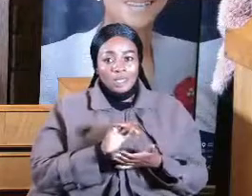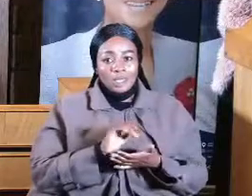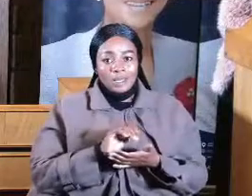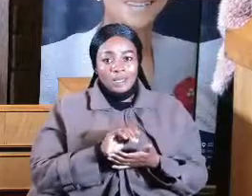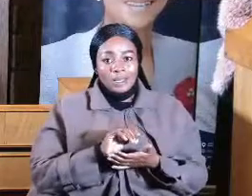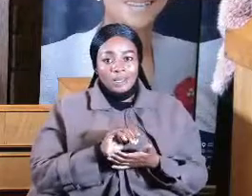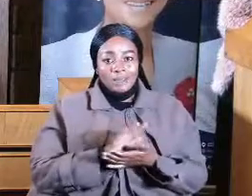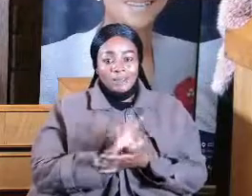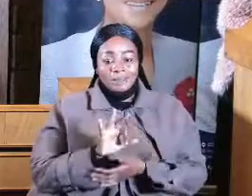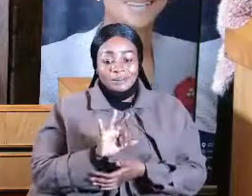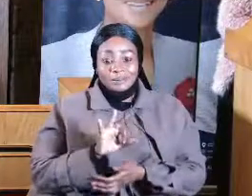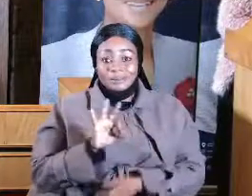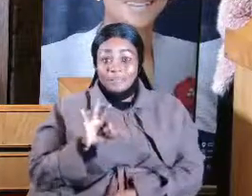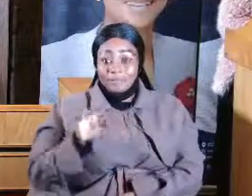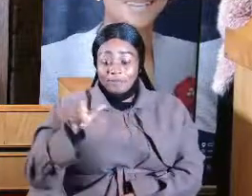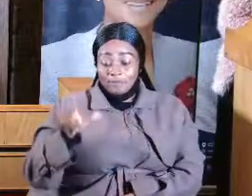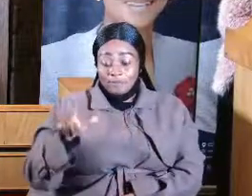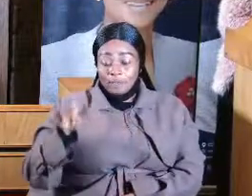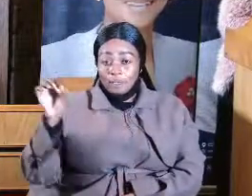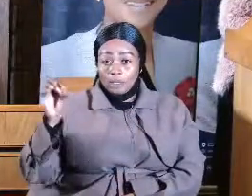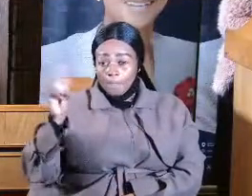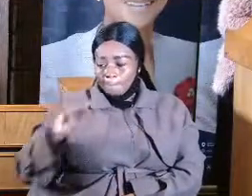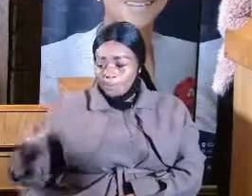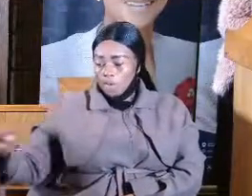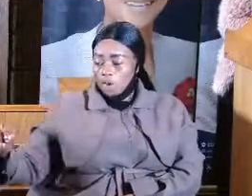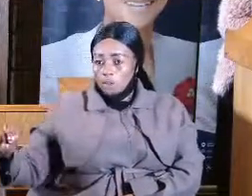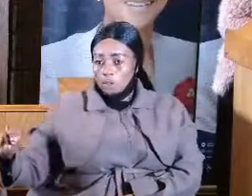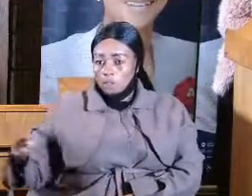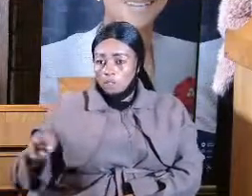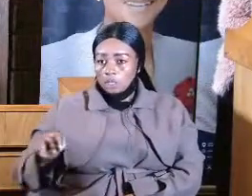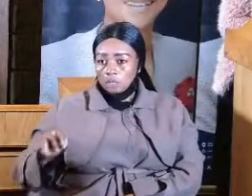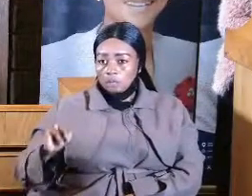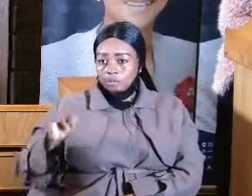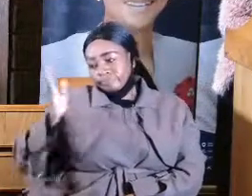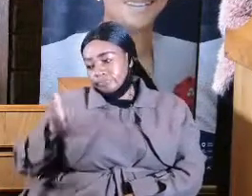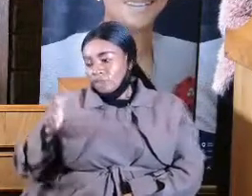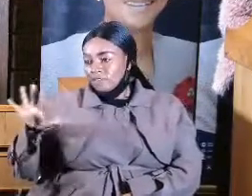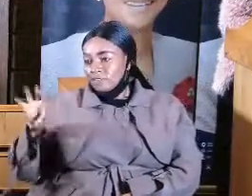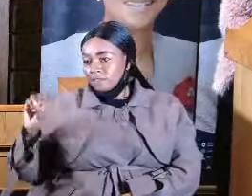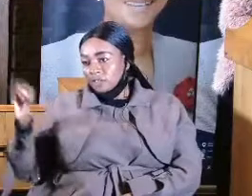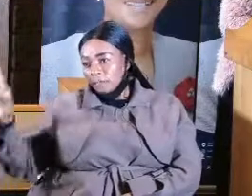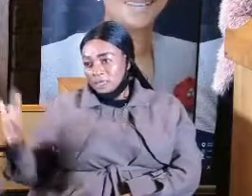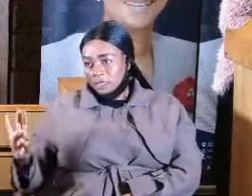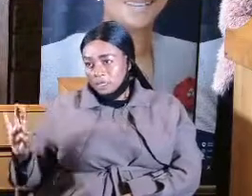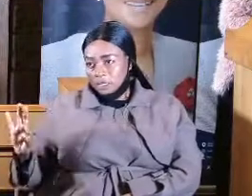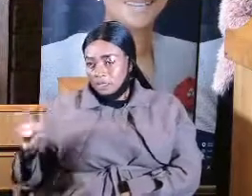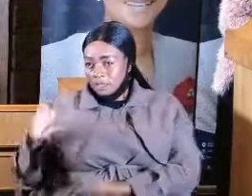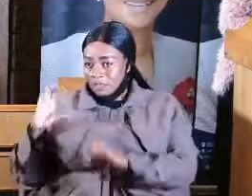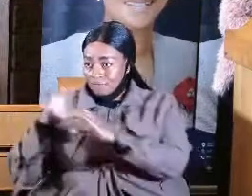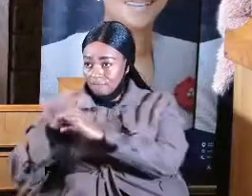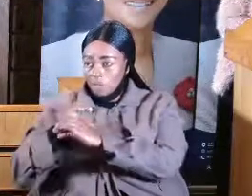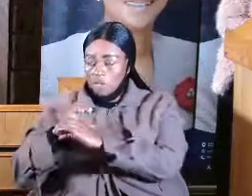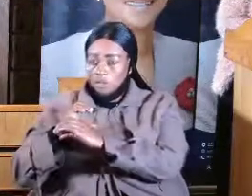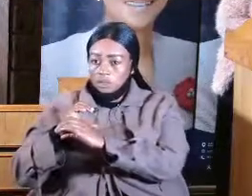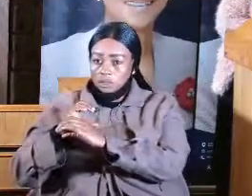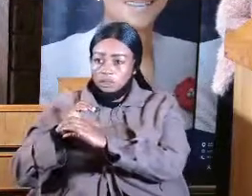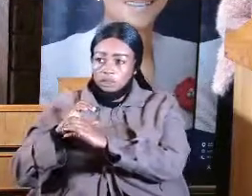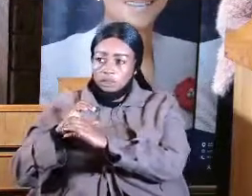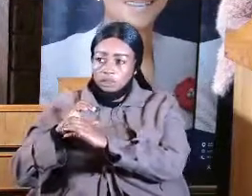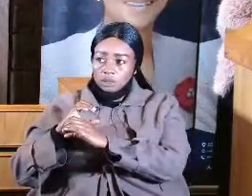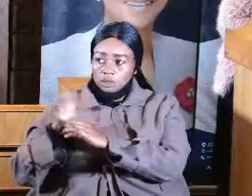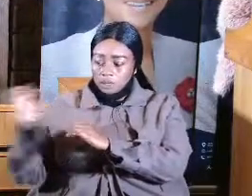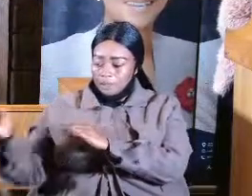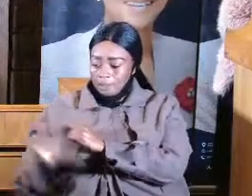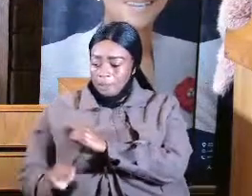million people employed in South Africa, almost 50% are directly or indirectly employed in the